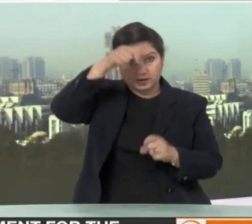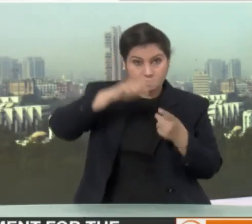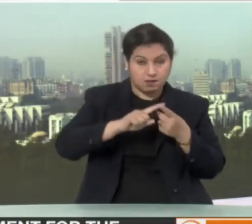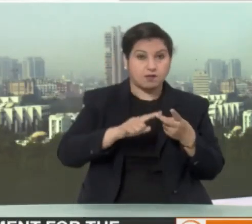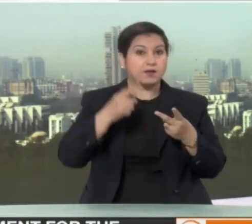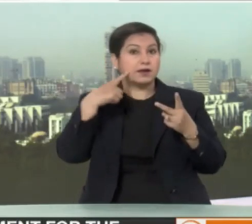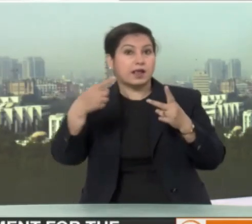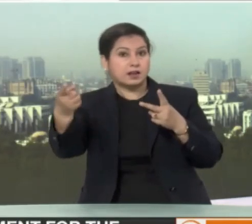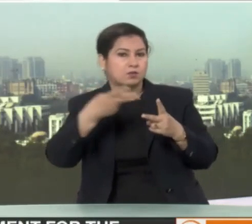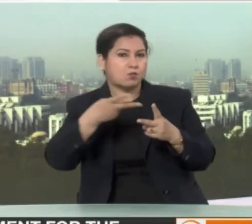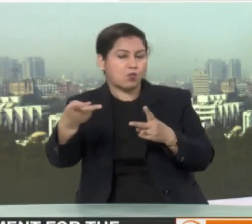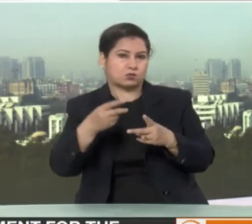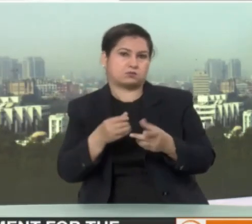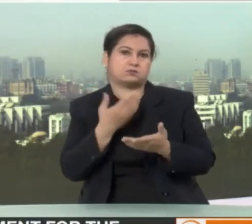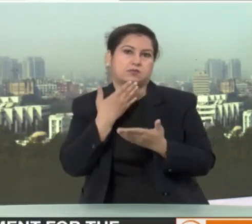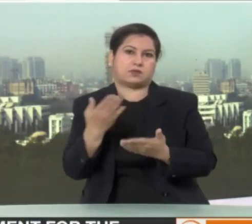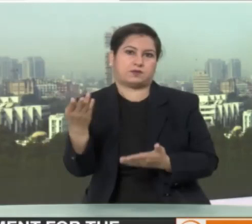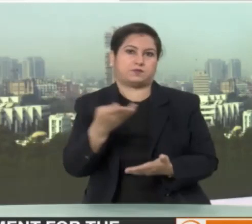authorities.